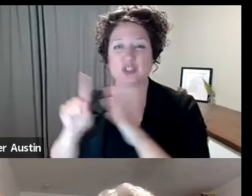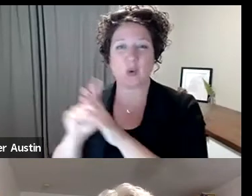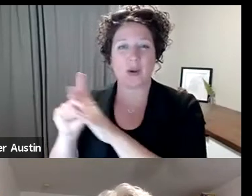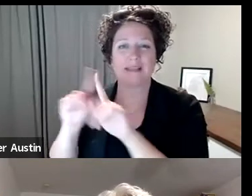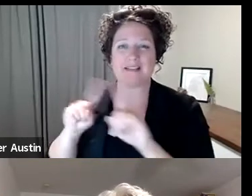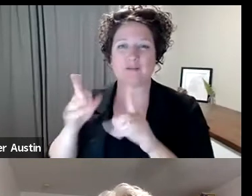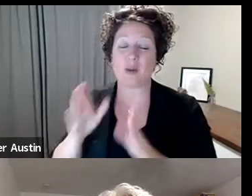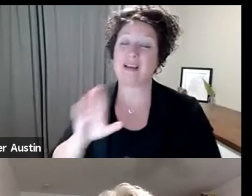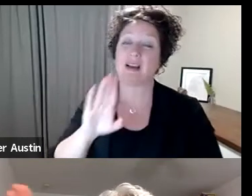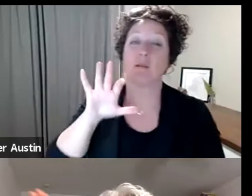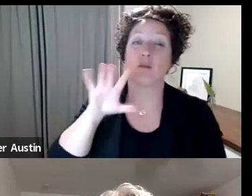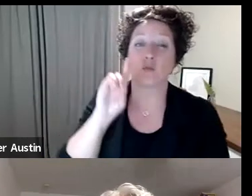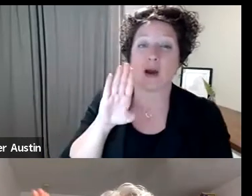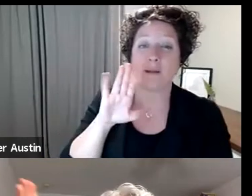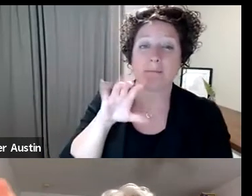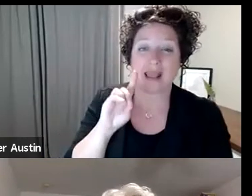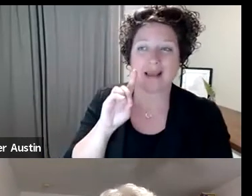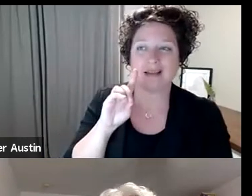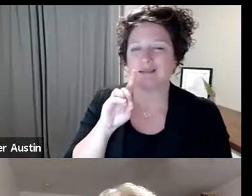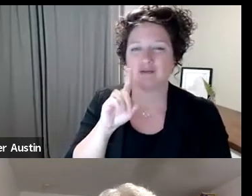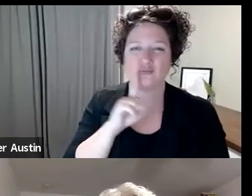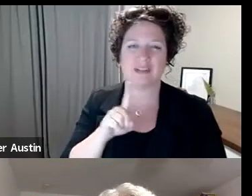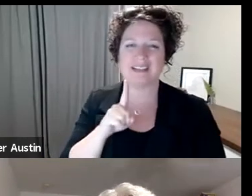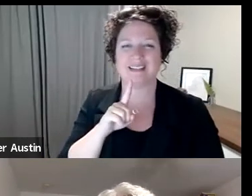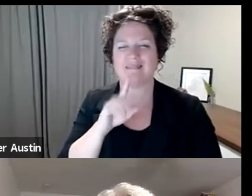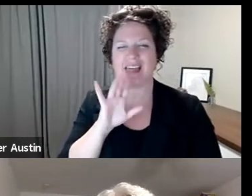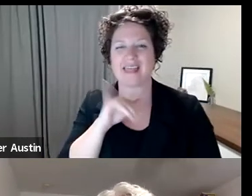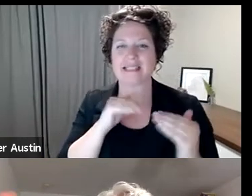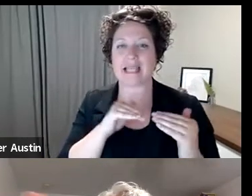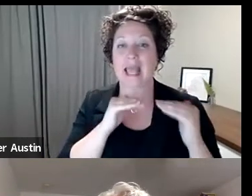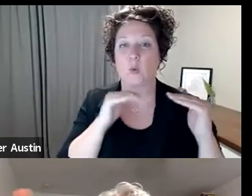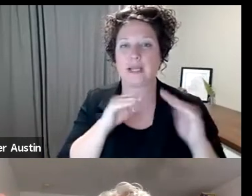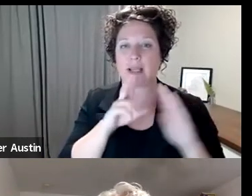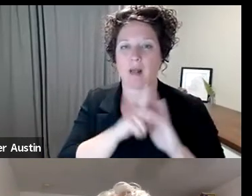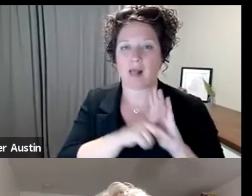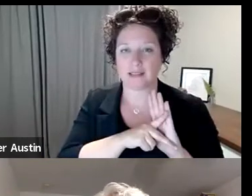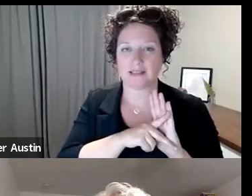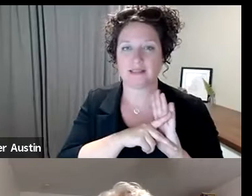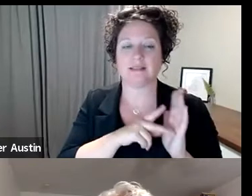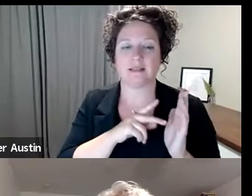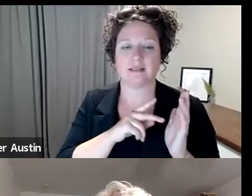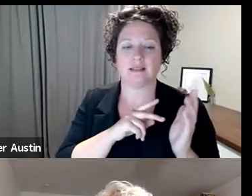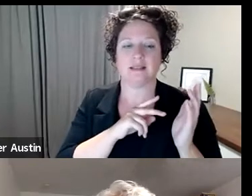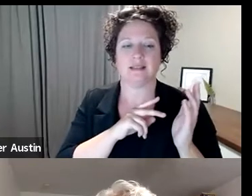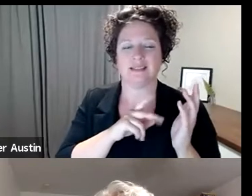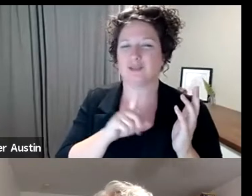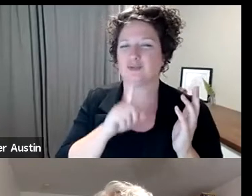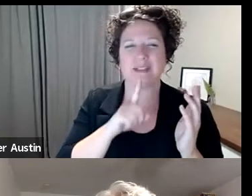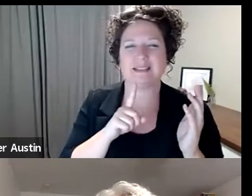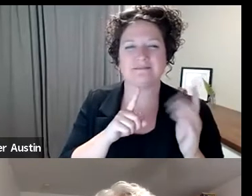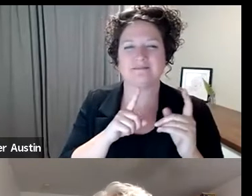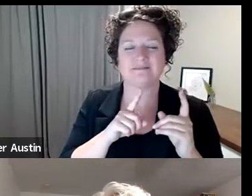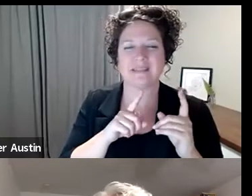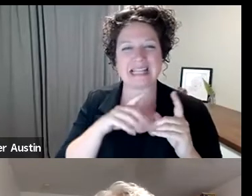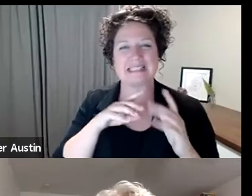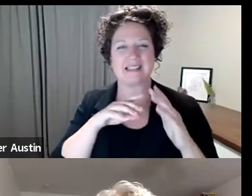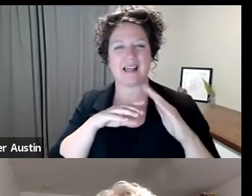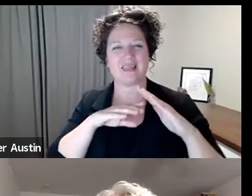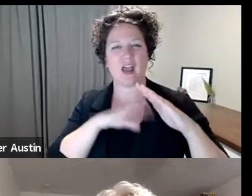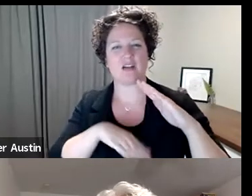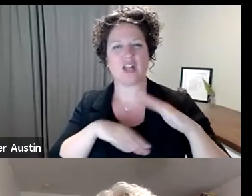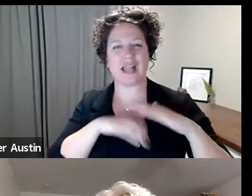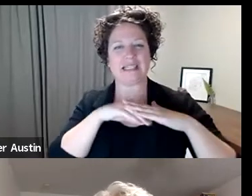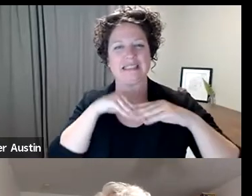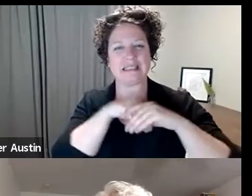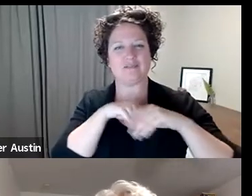broadband is a matter of kind of equity policy, and it's the underlying infrastructure. It's as